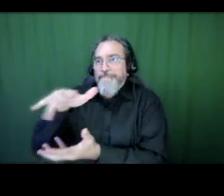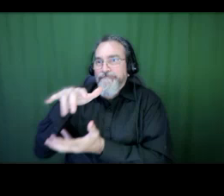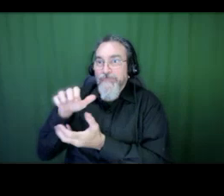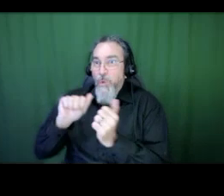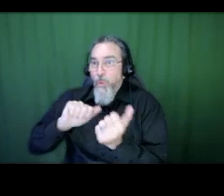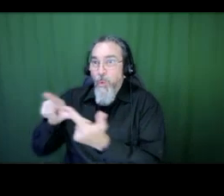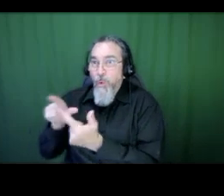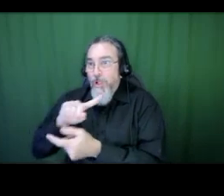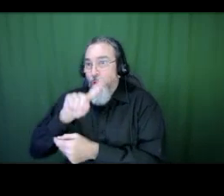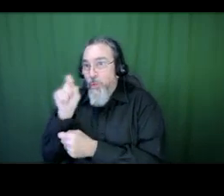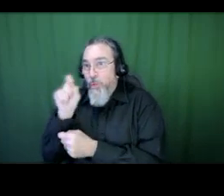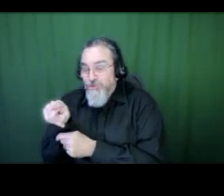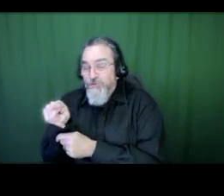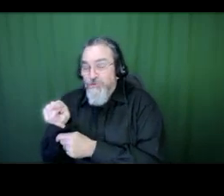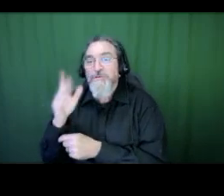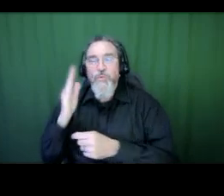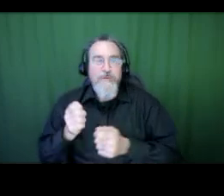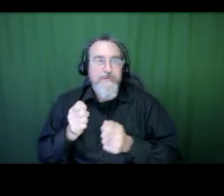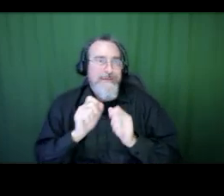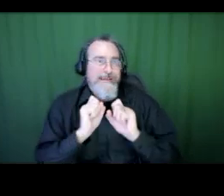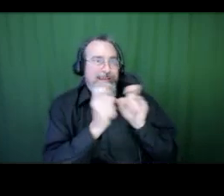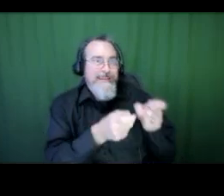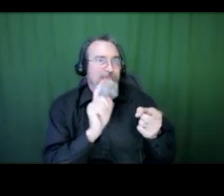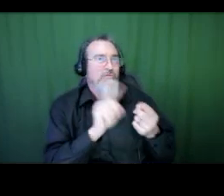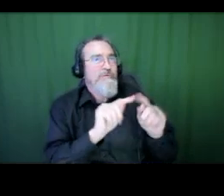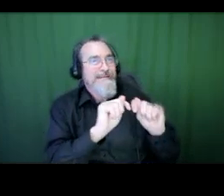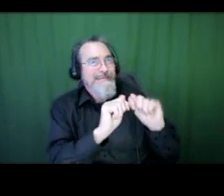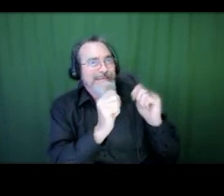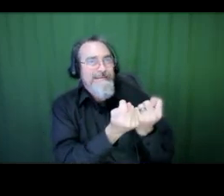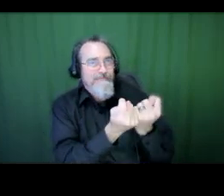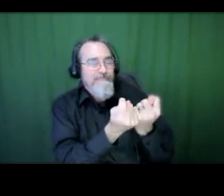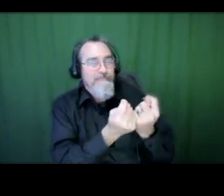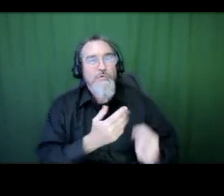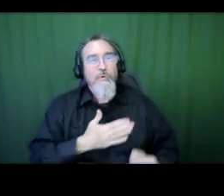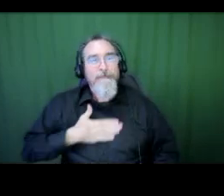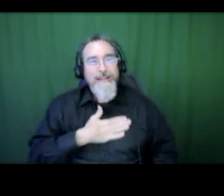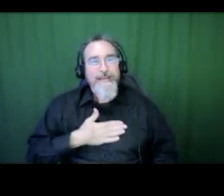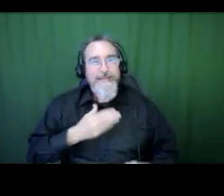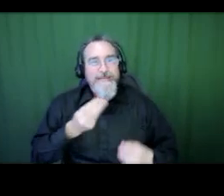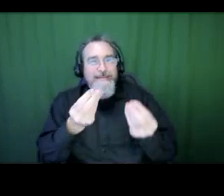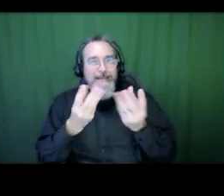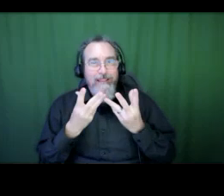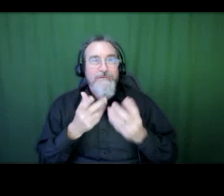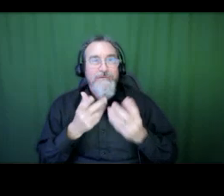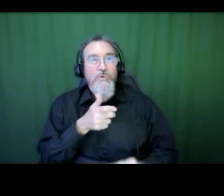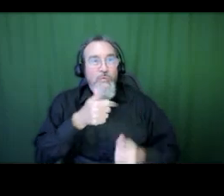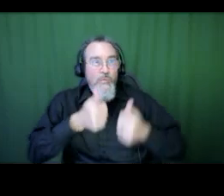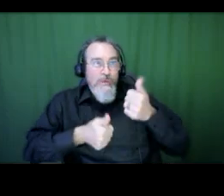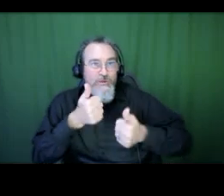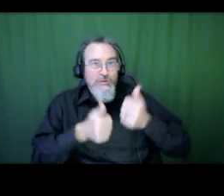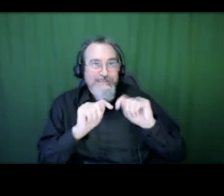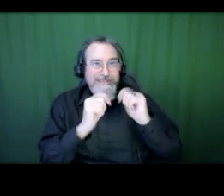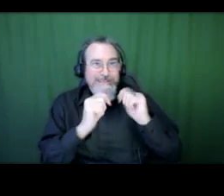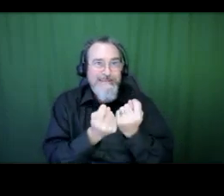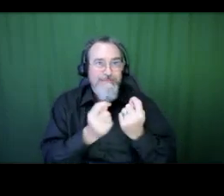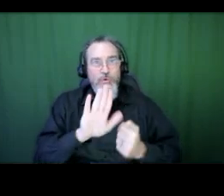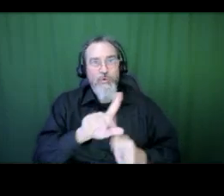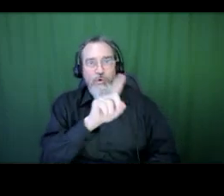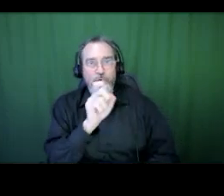what teams you're asking the questions to in the question box. And then in the chat function, we will be communicating anything